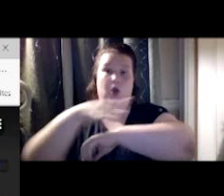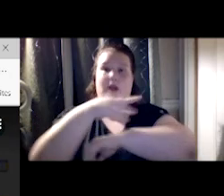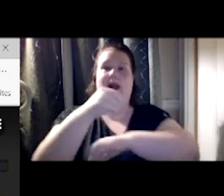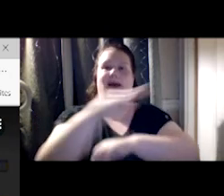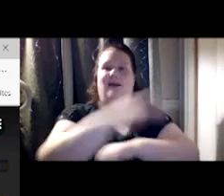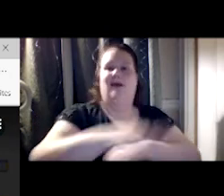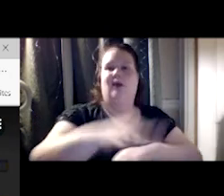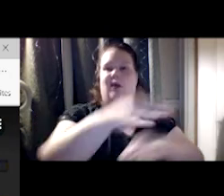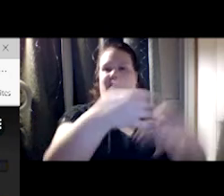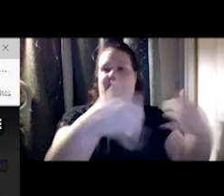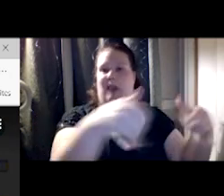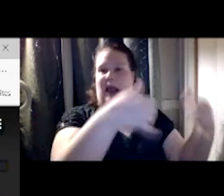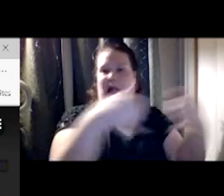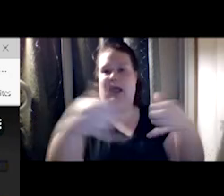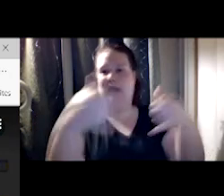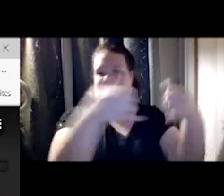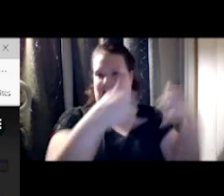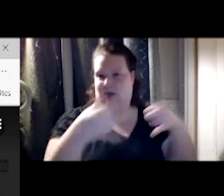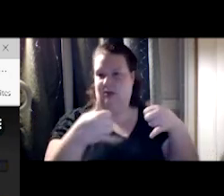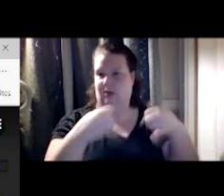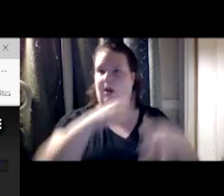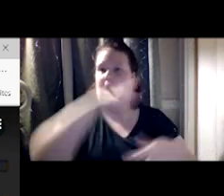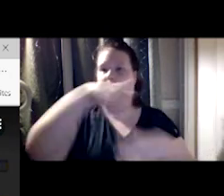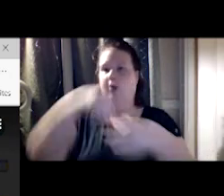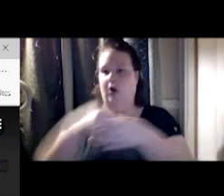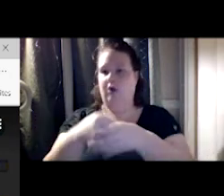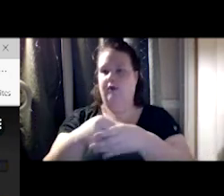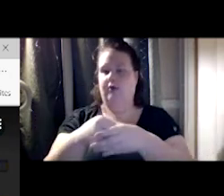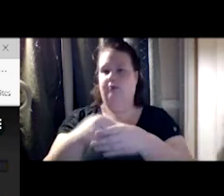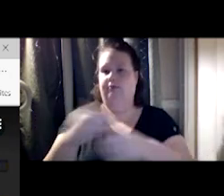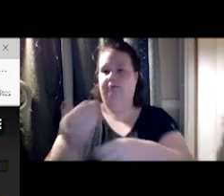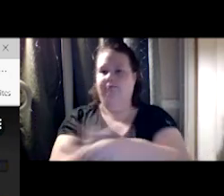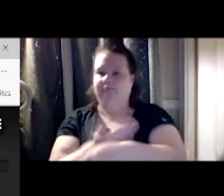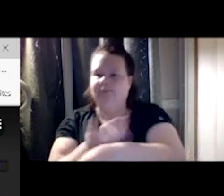of the improvement and the renovation, or